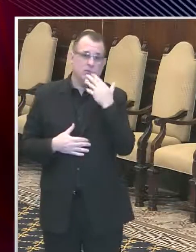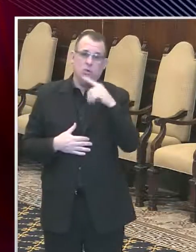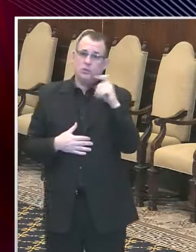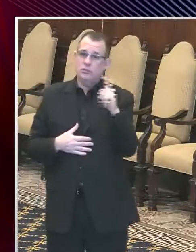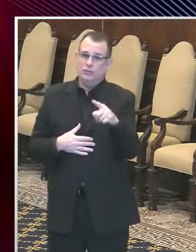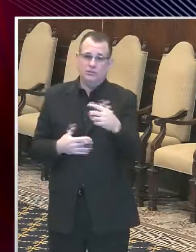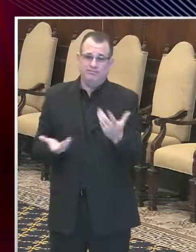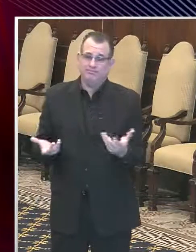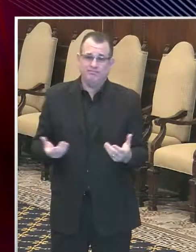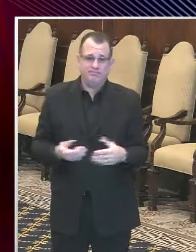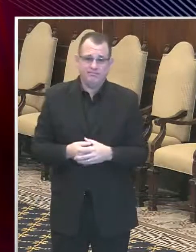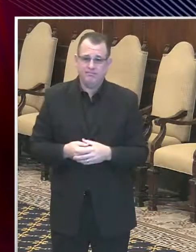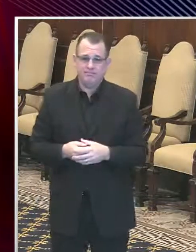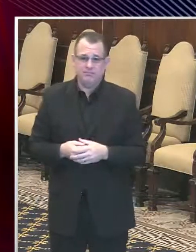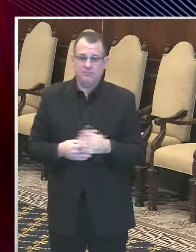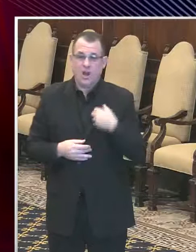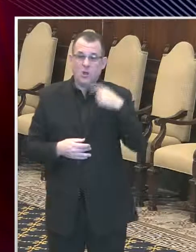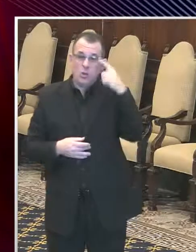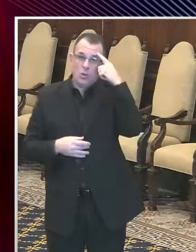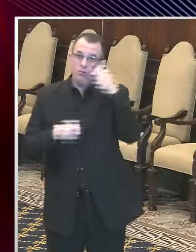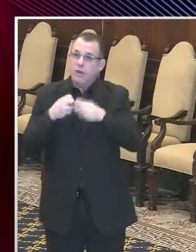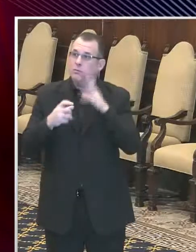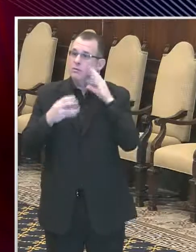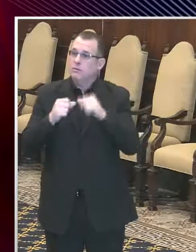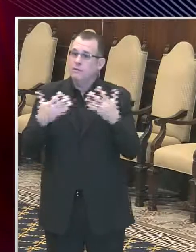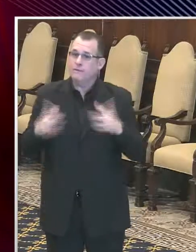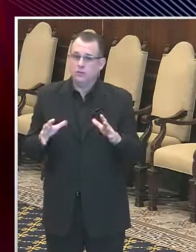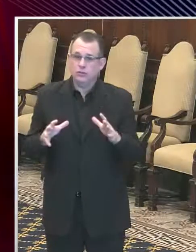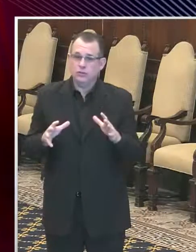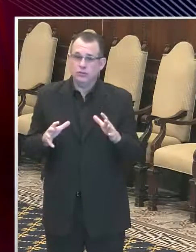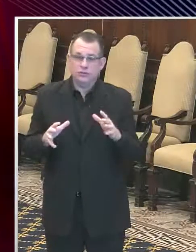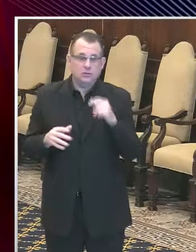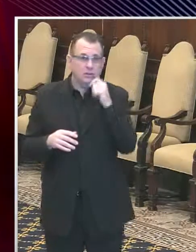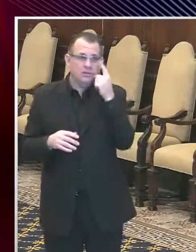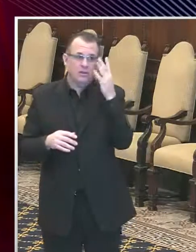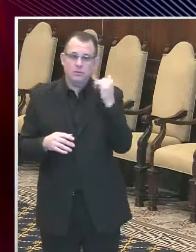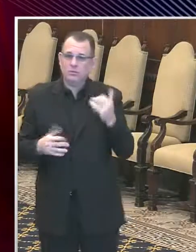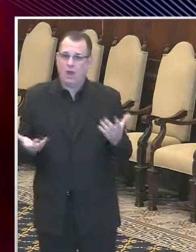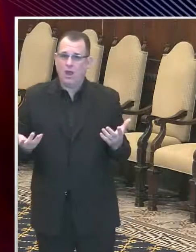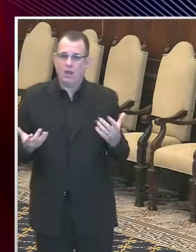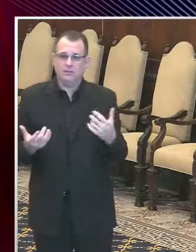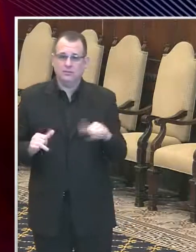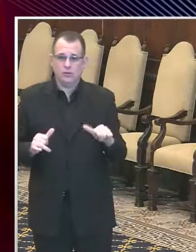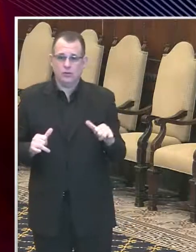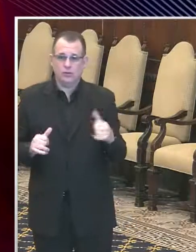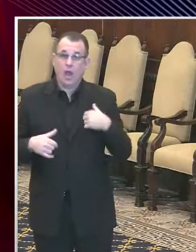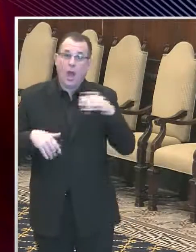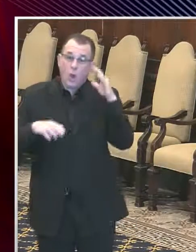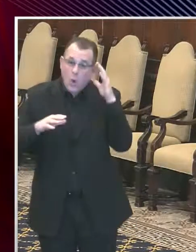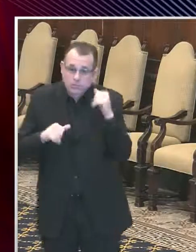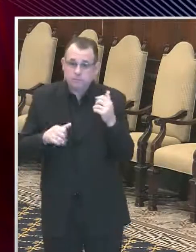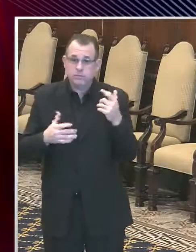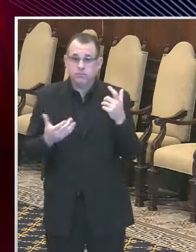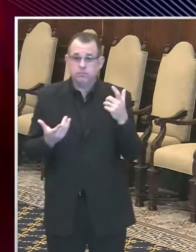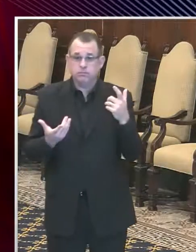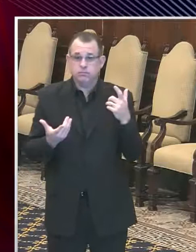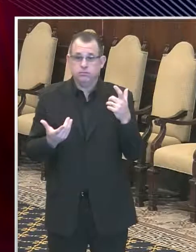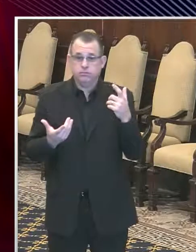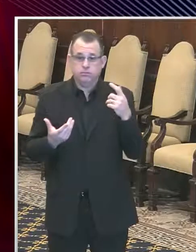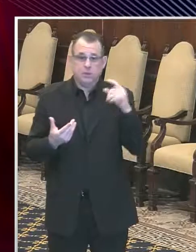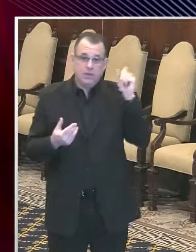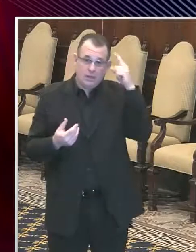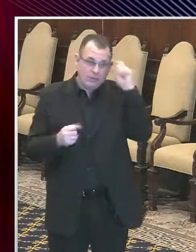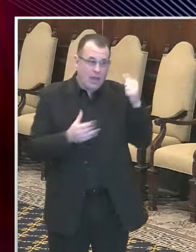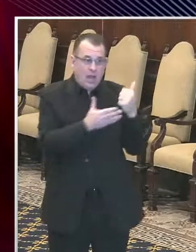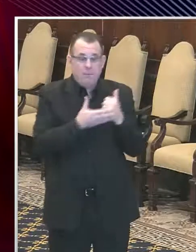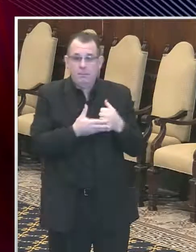thought when we started that this problem would have been solved by now. I don't understand why it hasn't been solved by now. And I hope the federal government can help us solve this problem. We